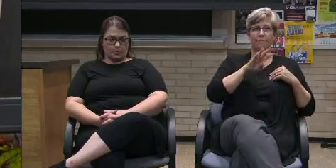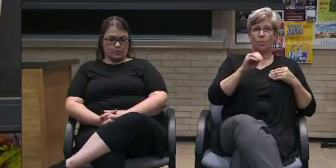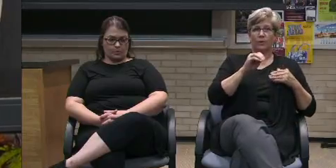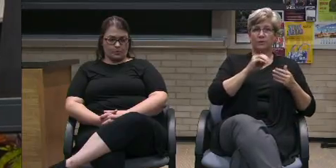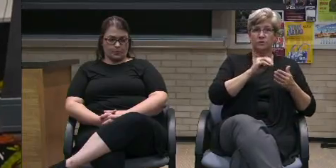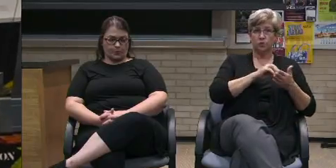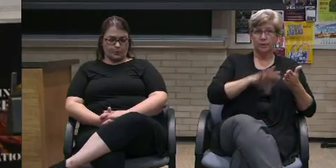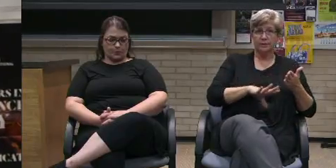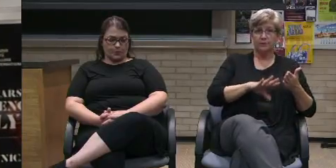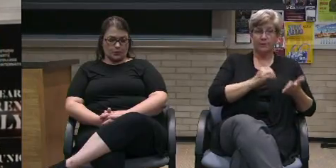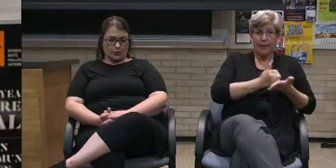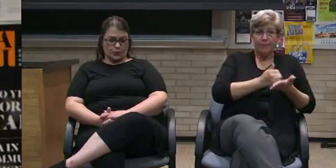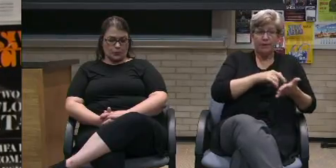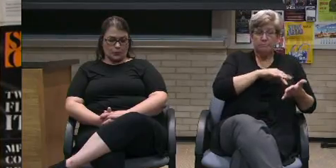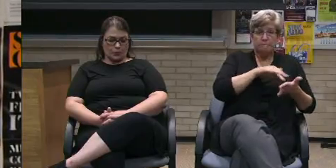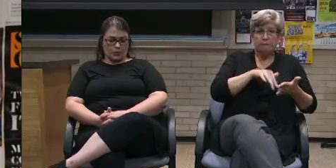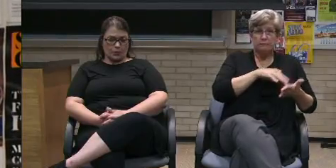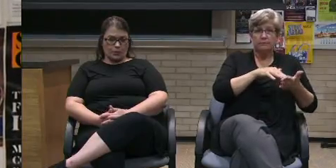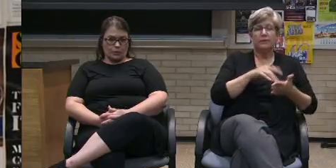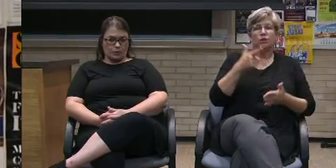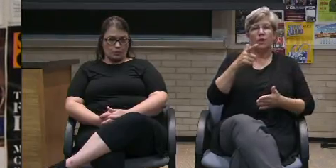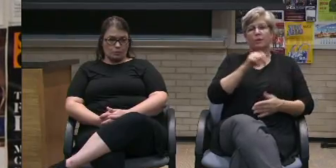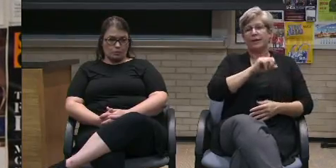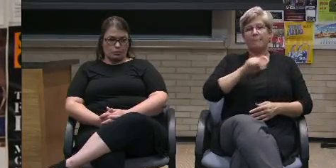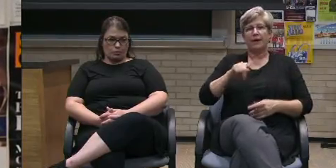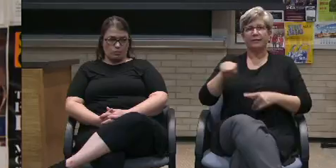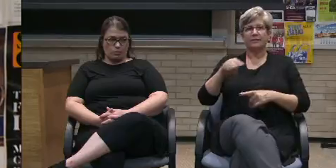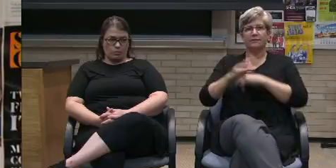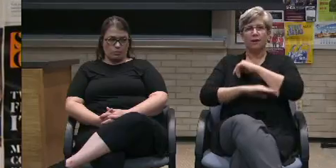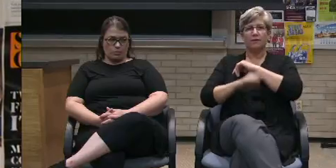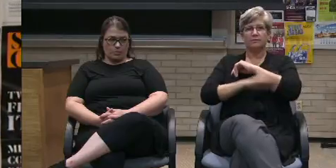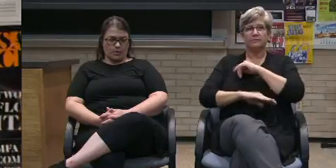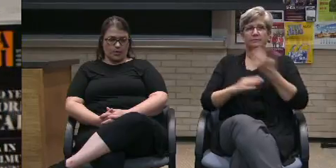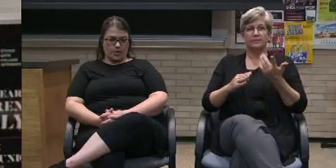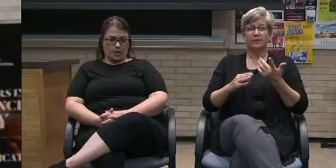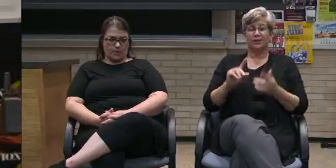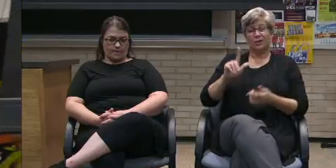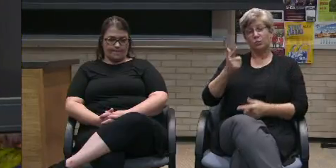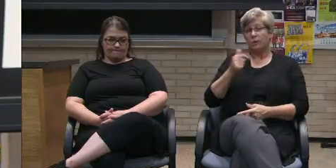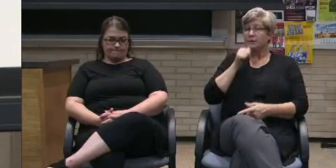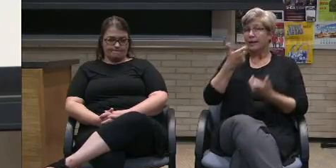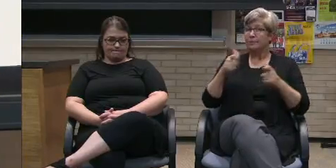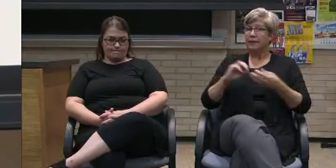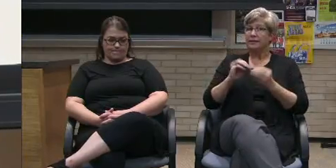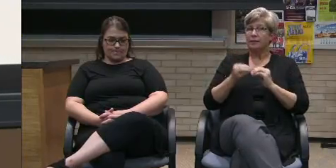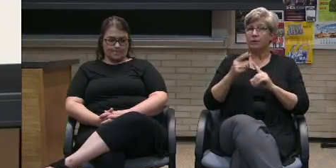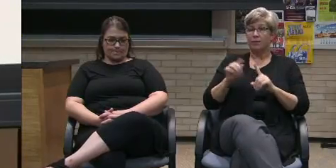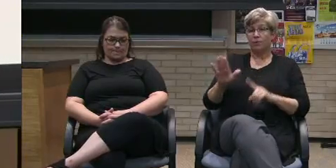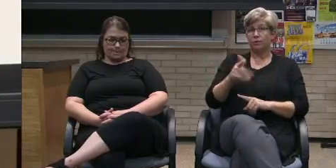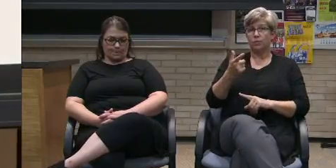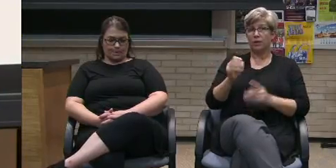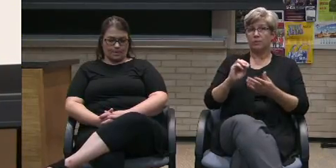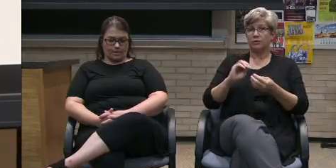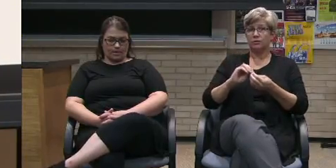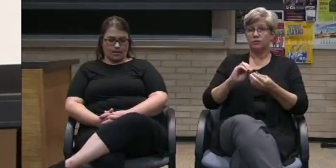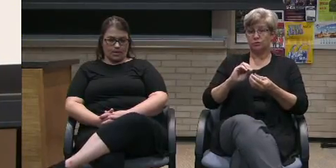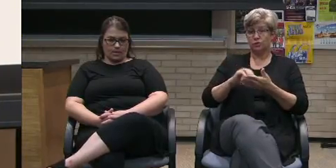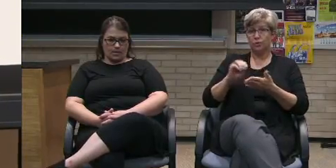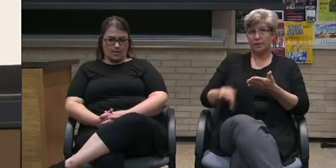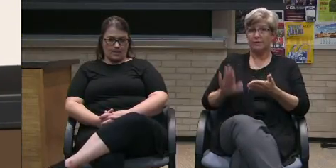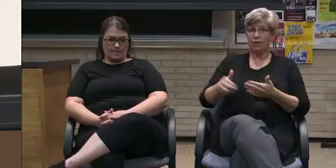fall. Is it worth it? Think about those 21 students. That's pretty amazing. So hopefully